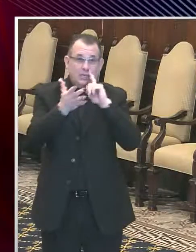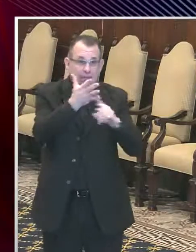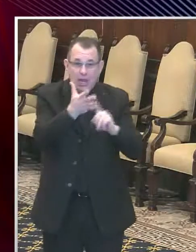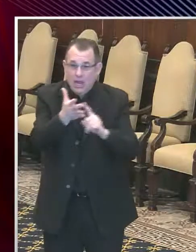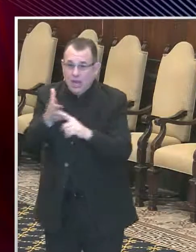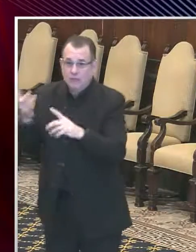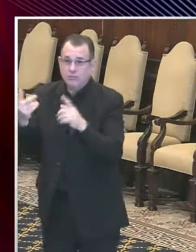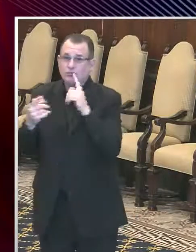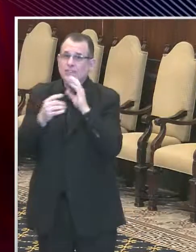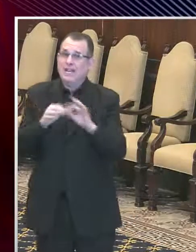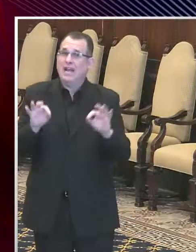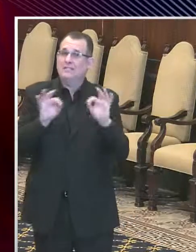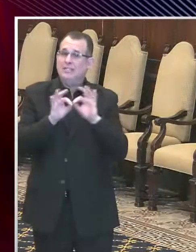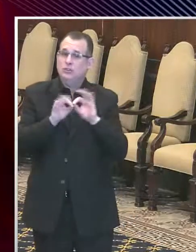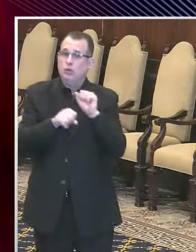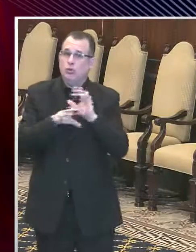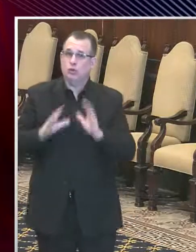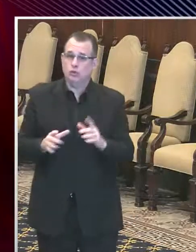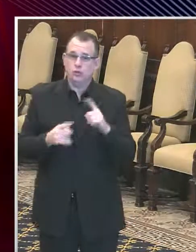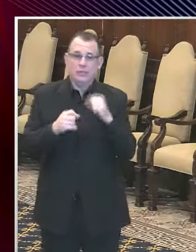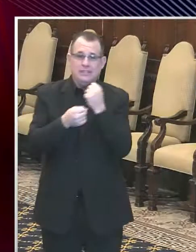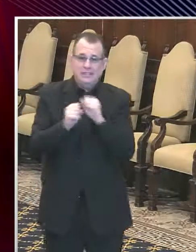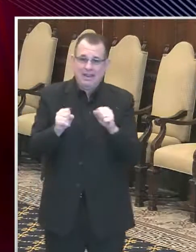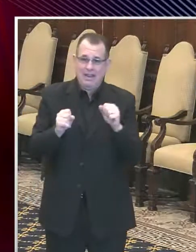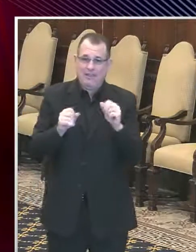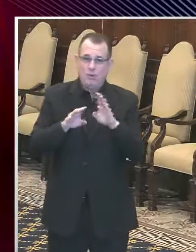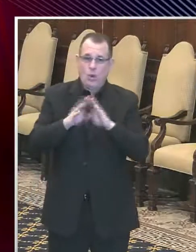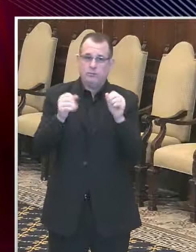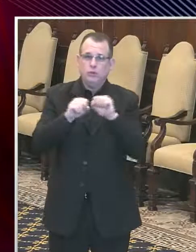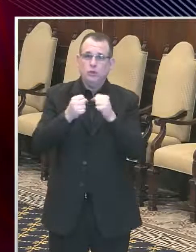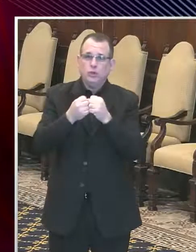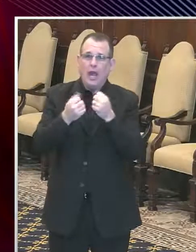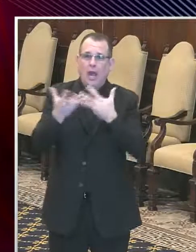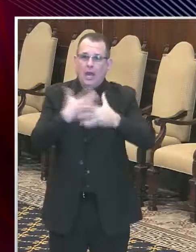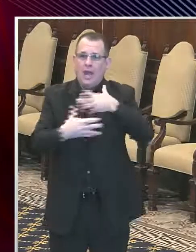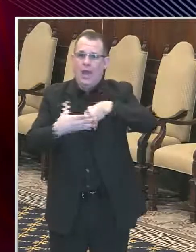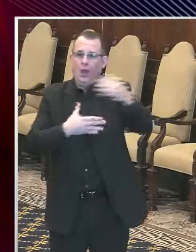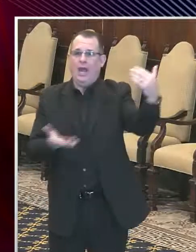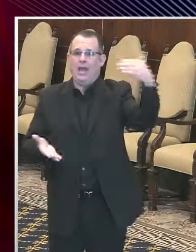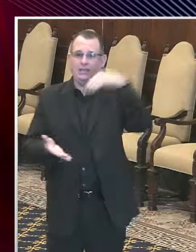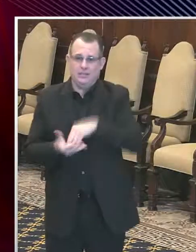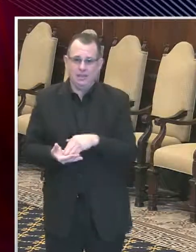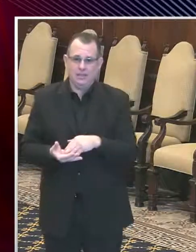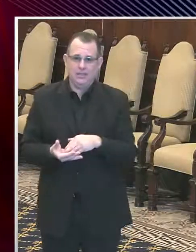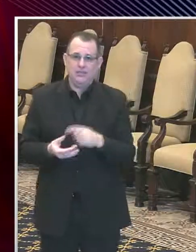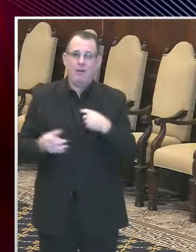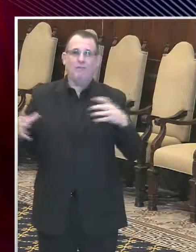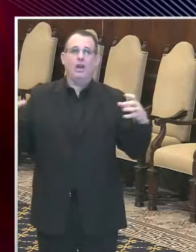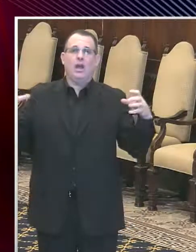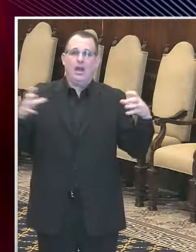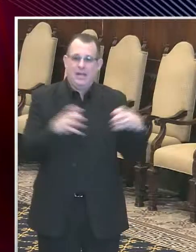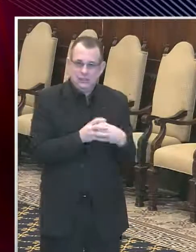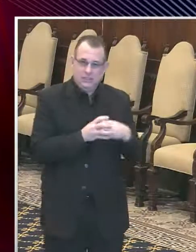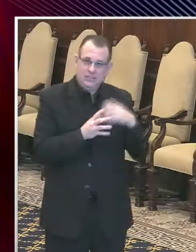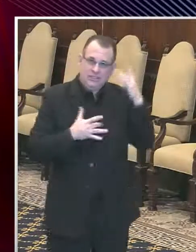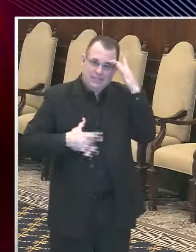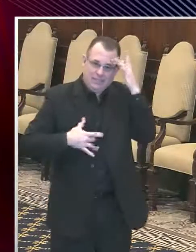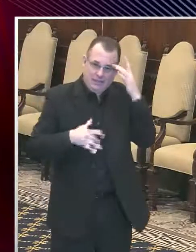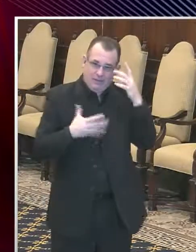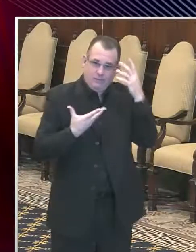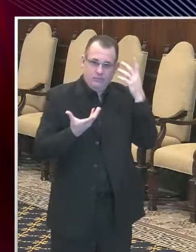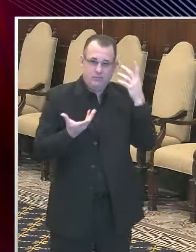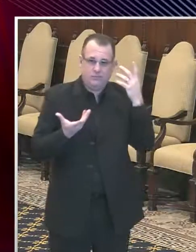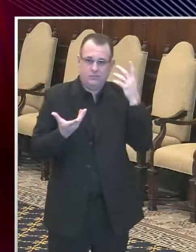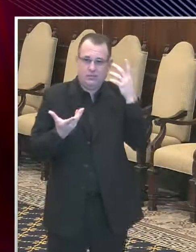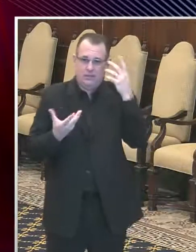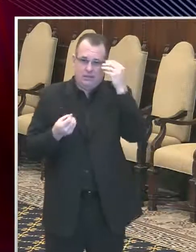to being able to safely reopen society. We have to try to contain this infection so that we don't have to live like this where everybody is separated from everybody